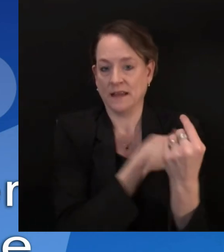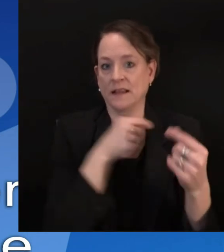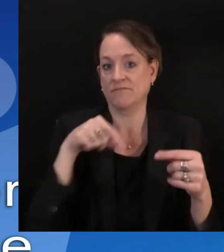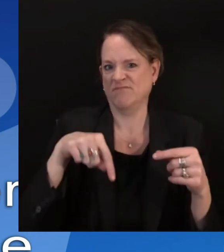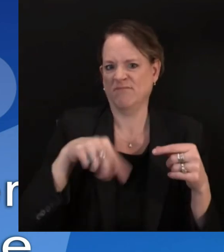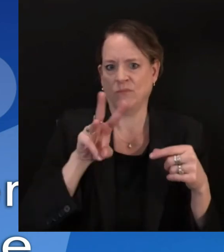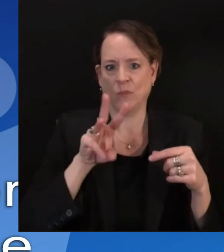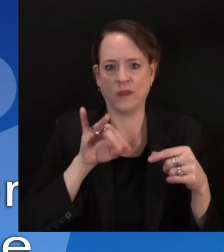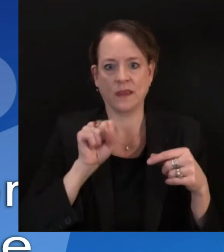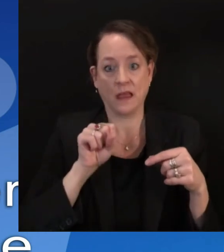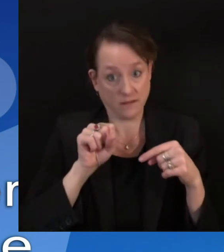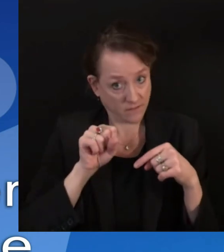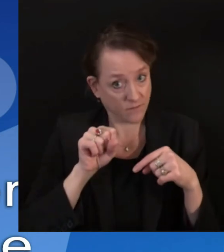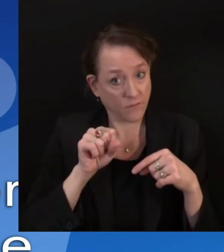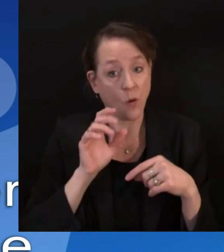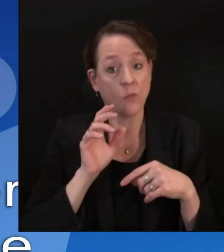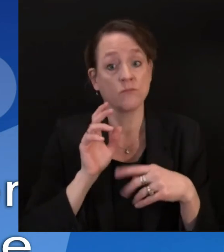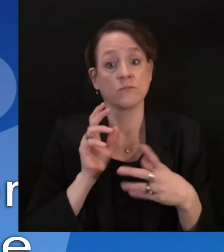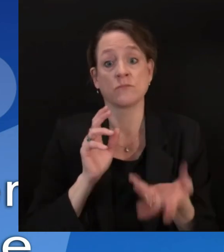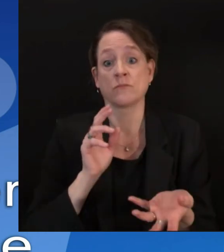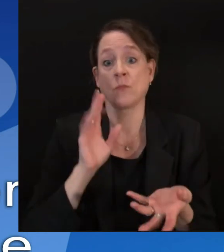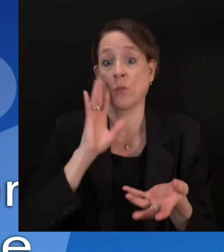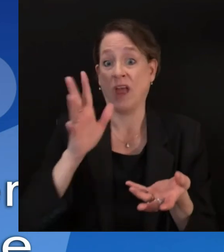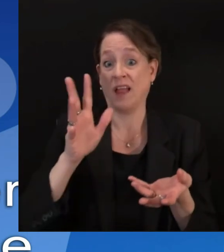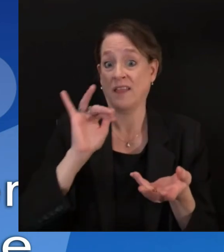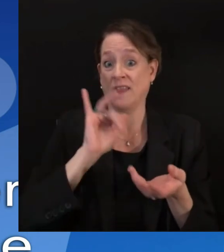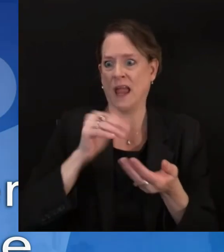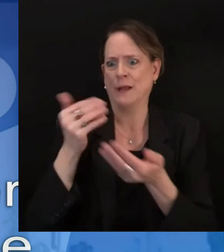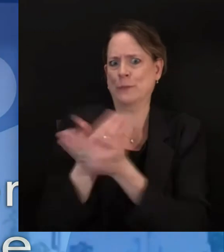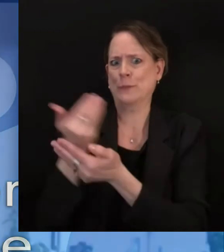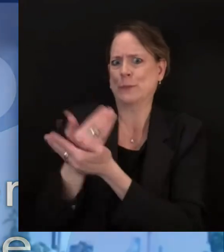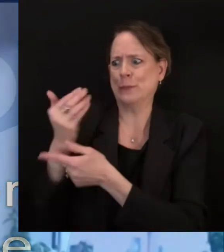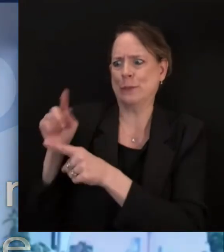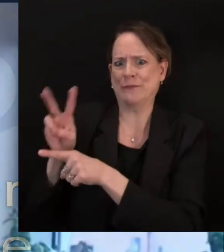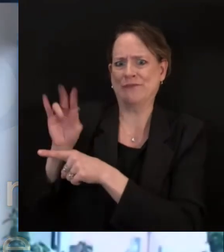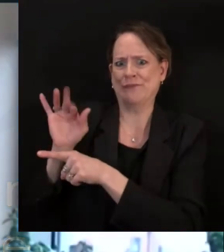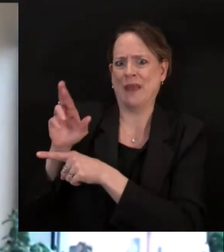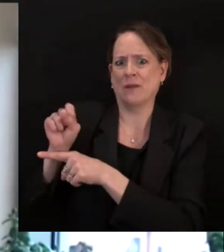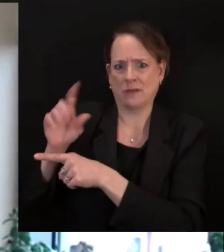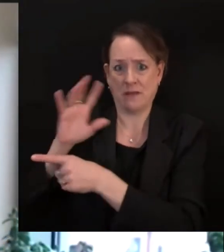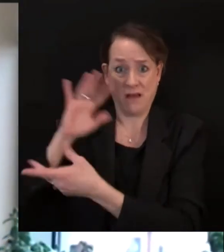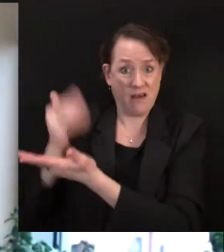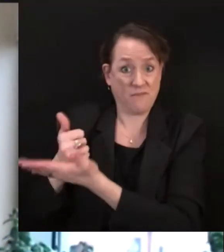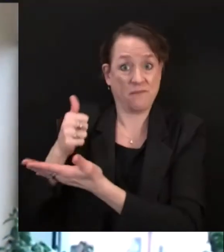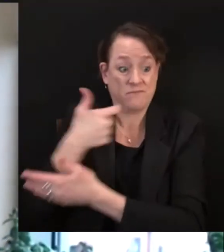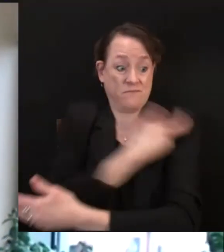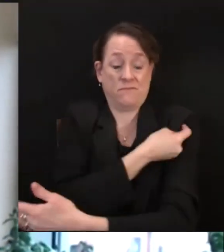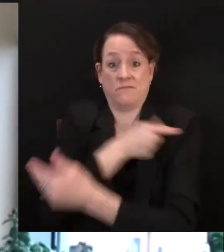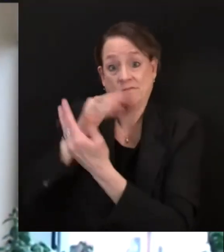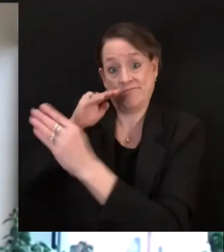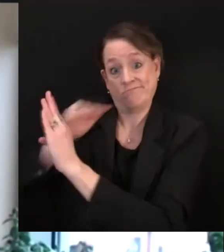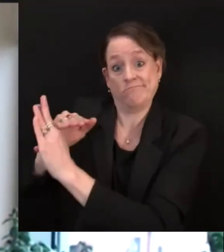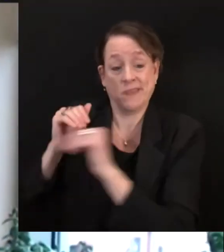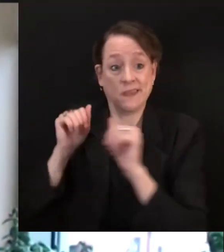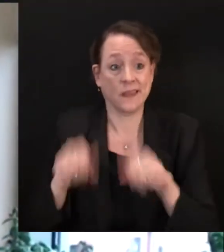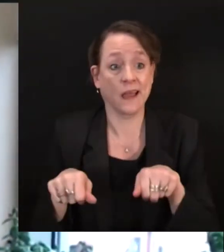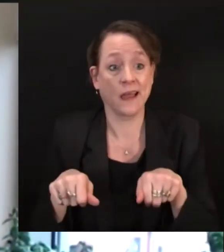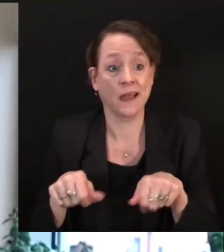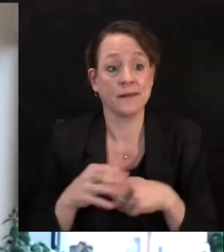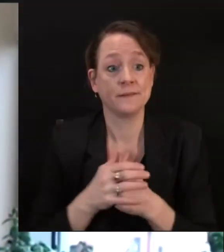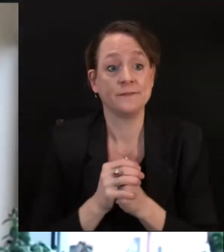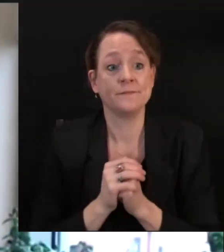other strains? Dr. Westergaard? Sure. Yeah, Ryan Westergaard here. There's no evidence to suggest that it